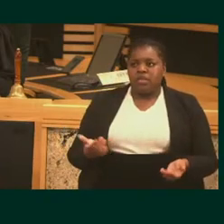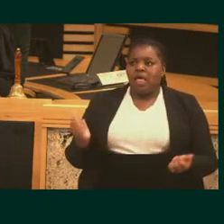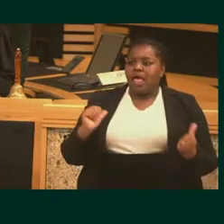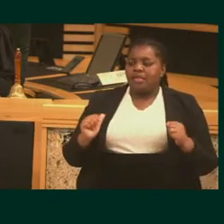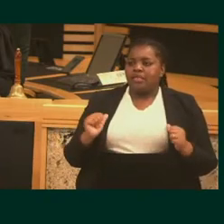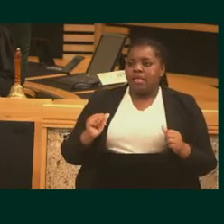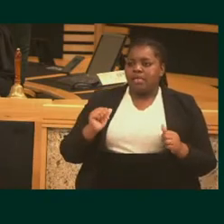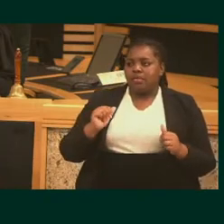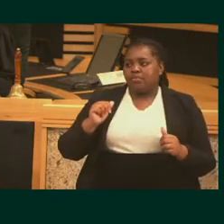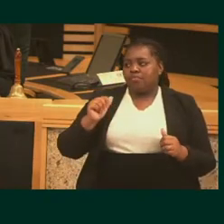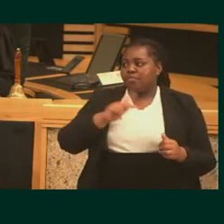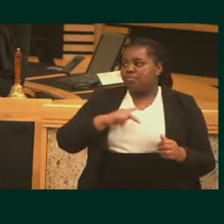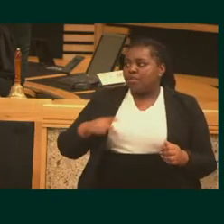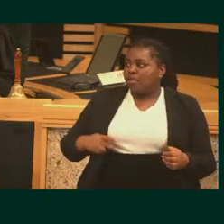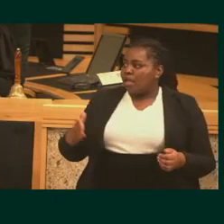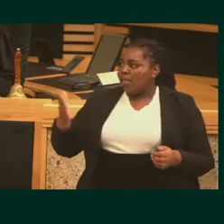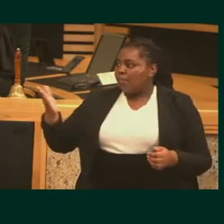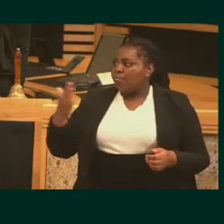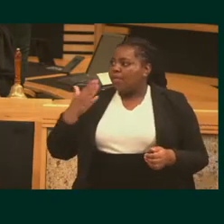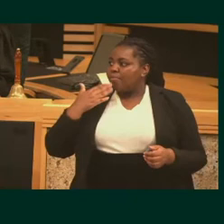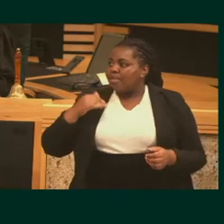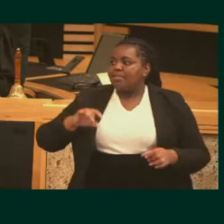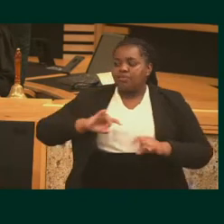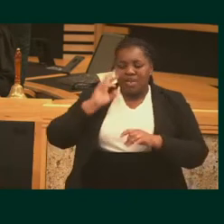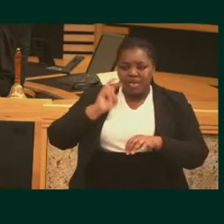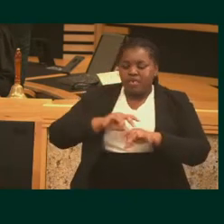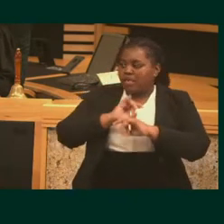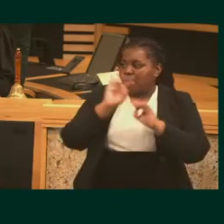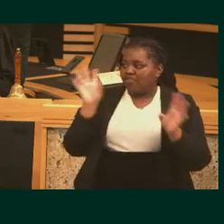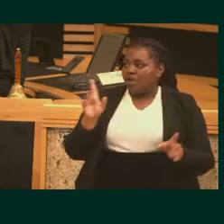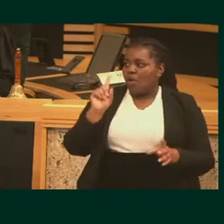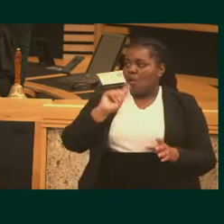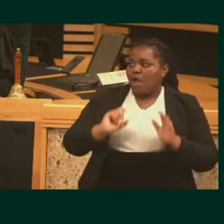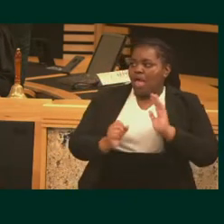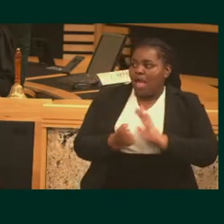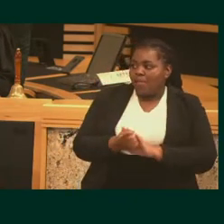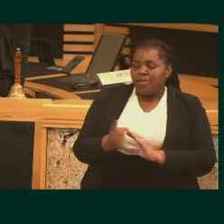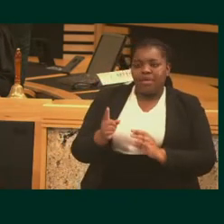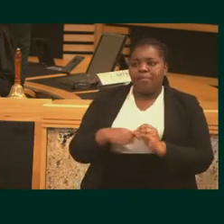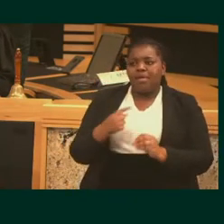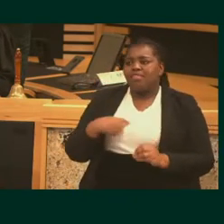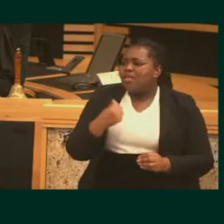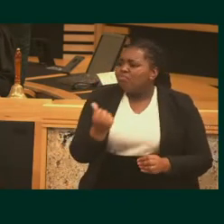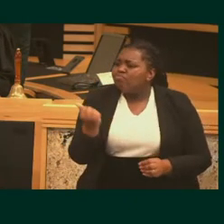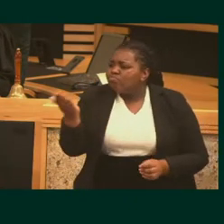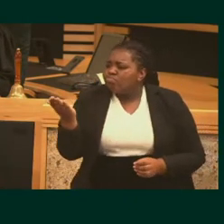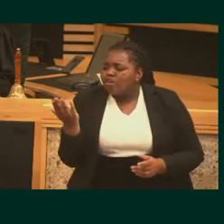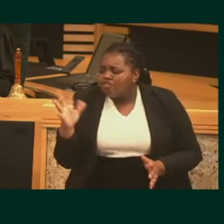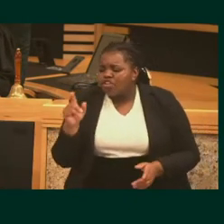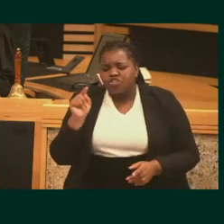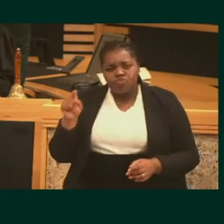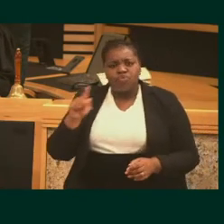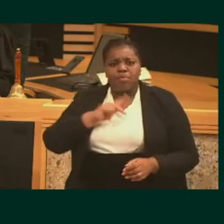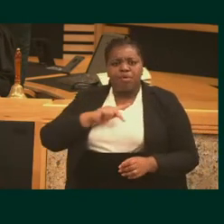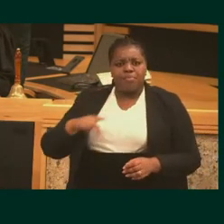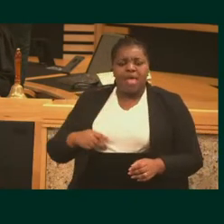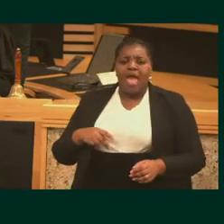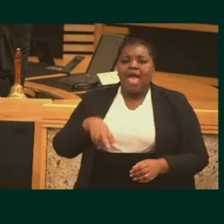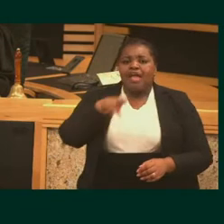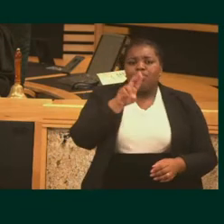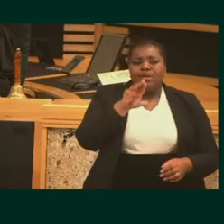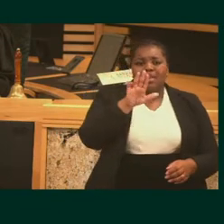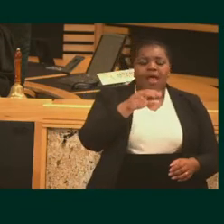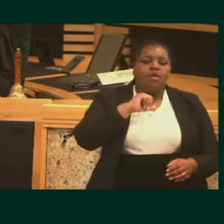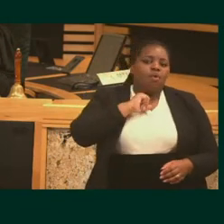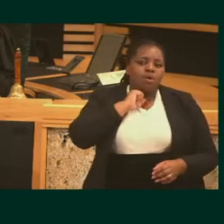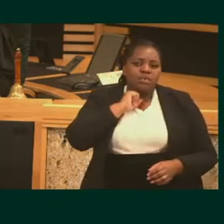Premier we would like honorable Deputy speaker for clarification as to what happened to the petition that was handed over to the premier on the 29th of